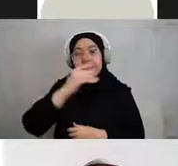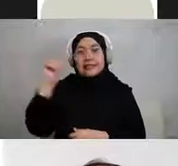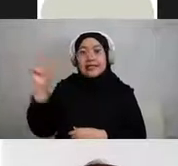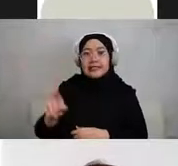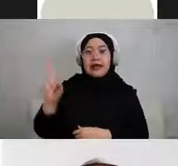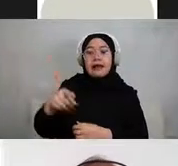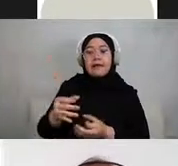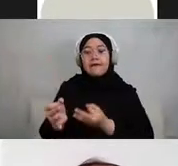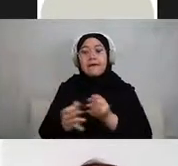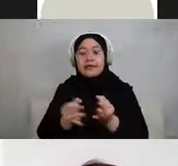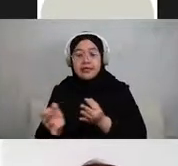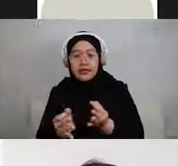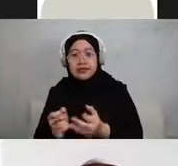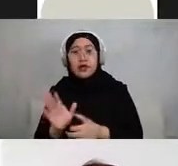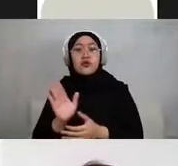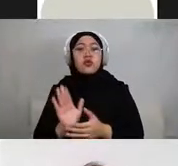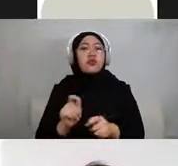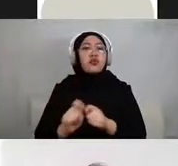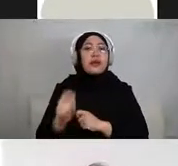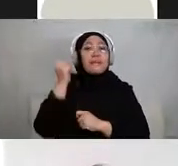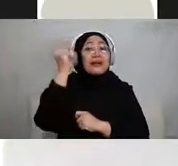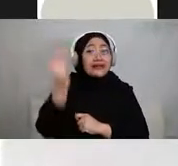the locations